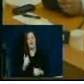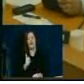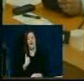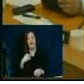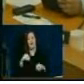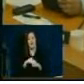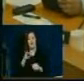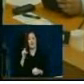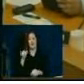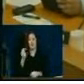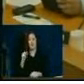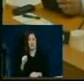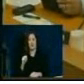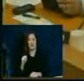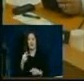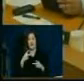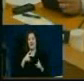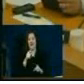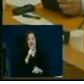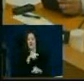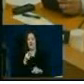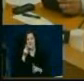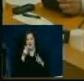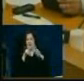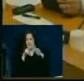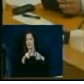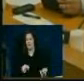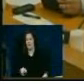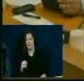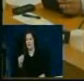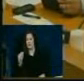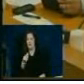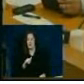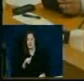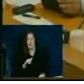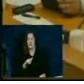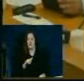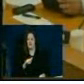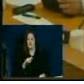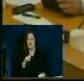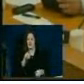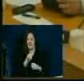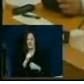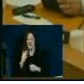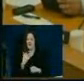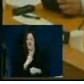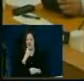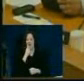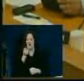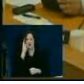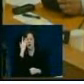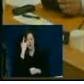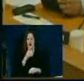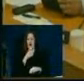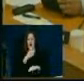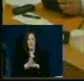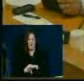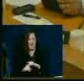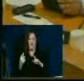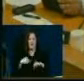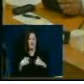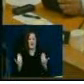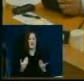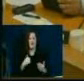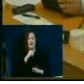in January to let them vet that and get it back, I don't understand why it's being forced over here,